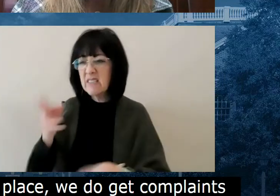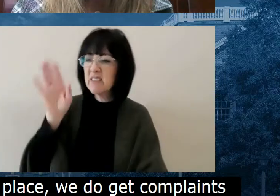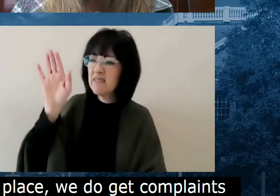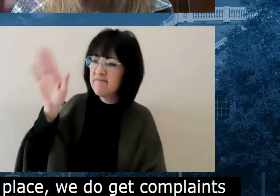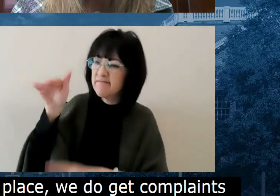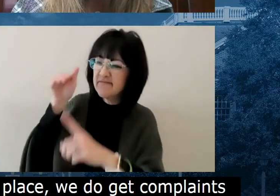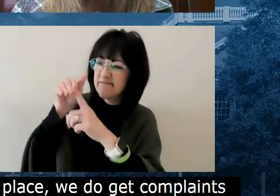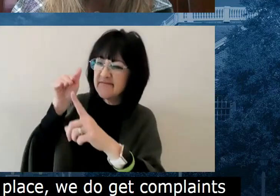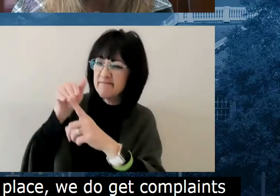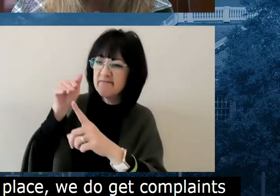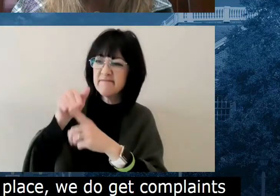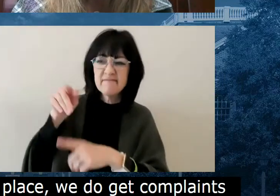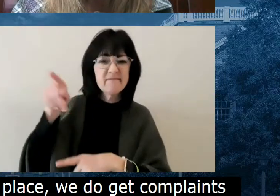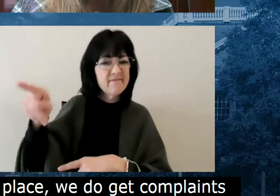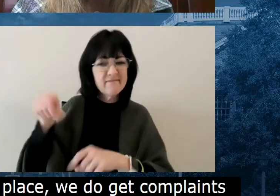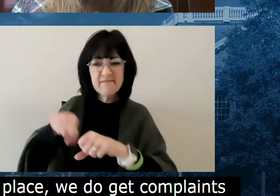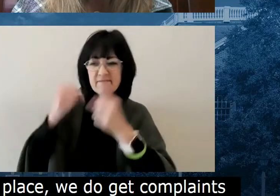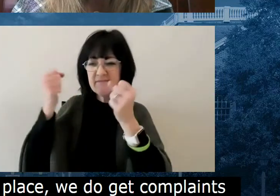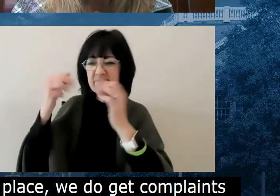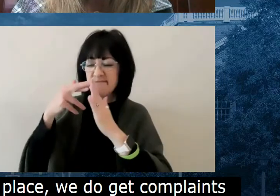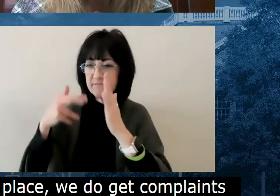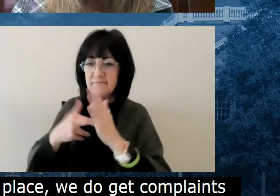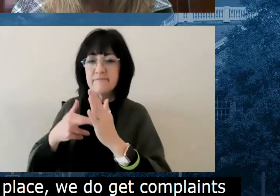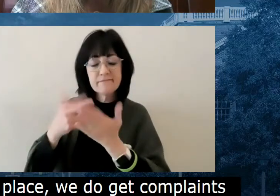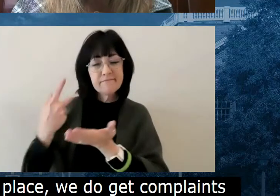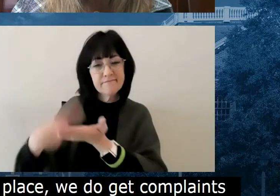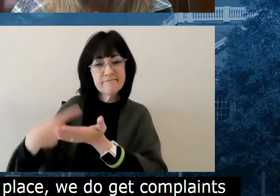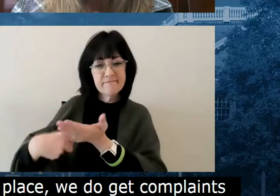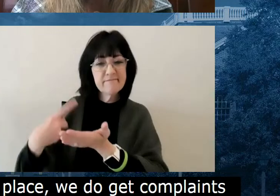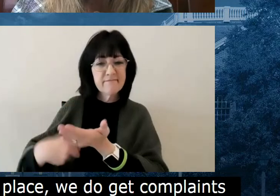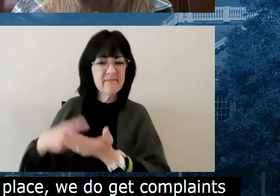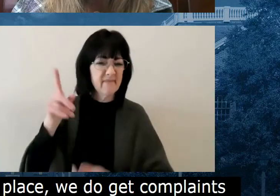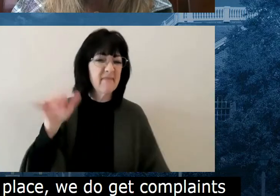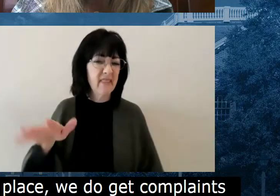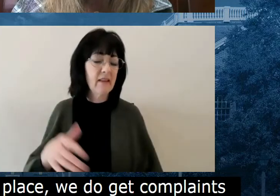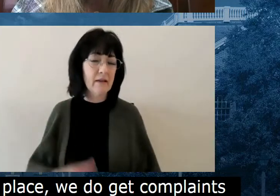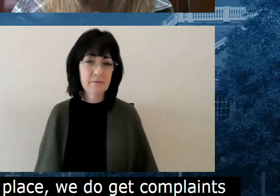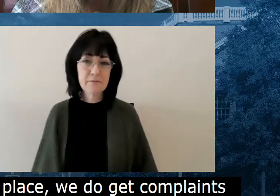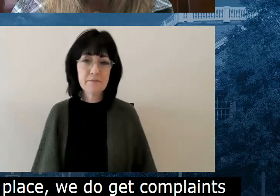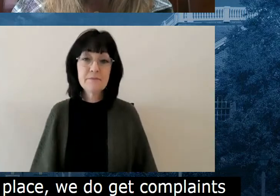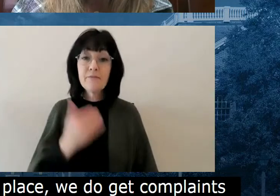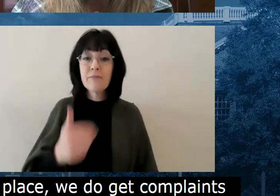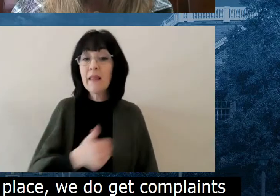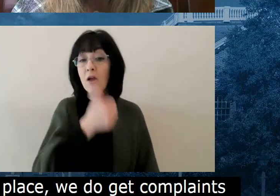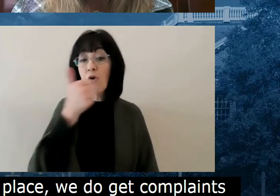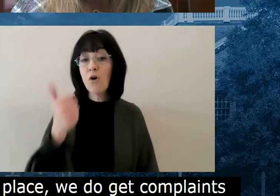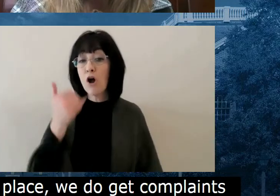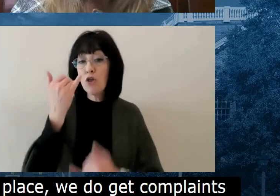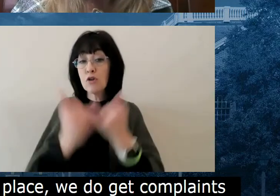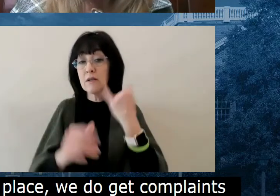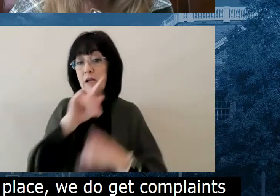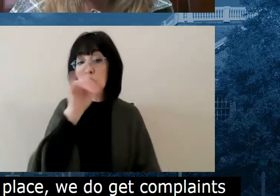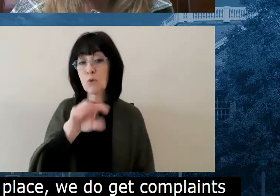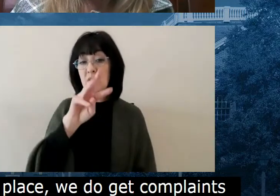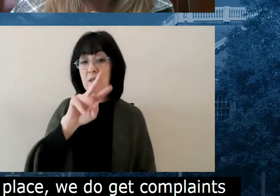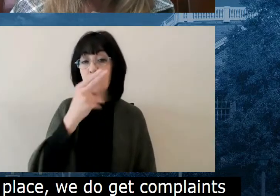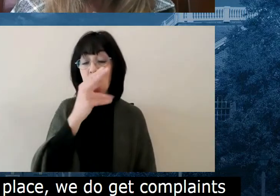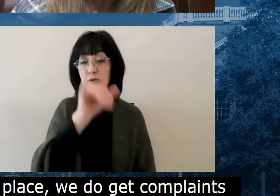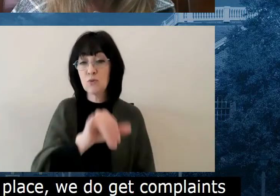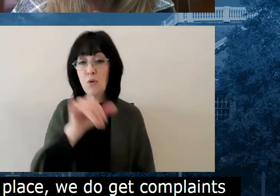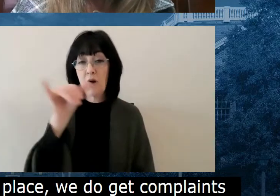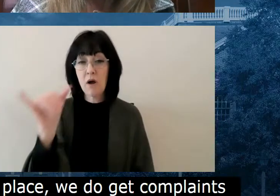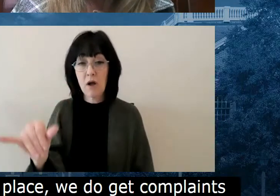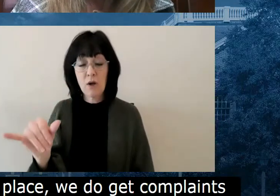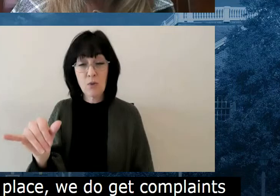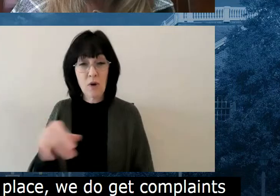All right, we just have one last question. This was pre-submitted from Chris Barish at WHYY. He asked, are you really satisfied that